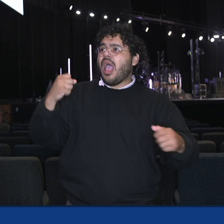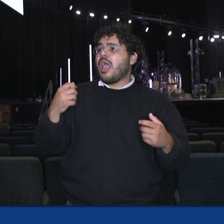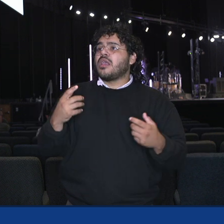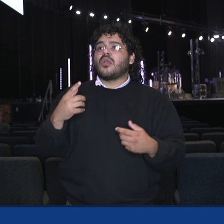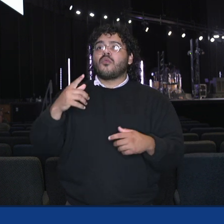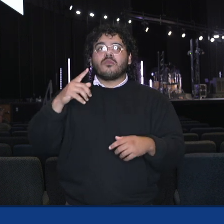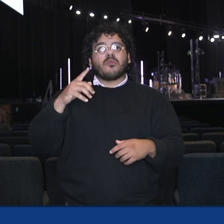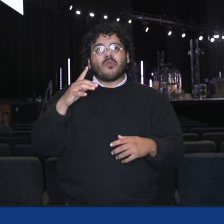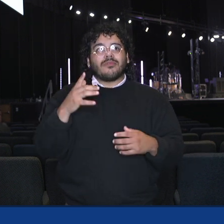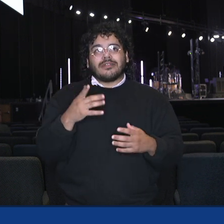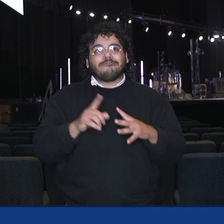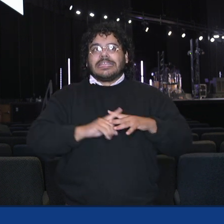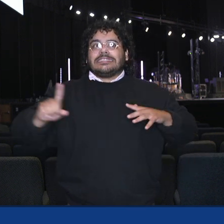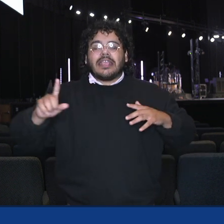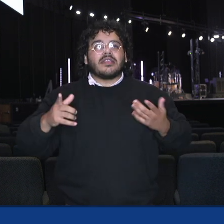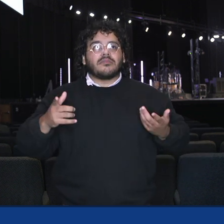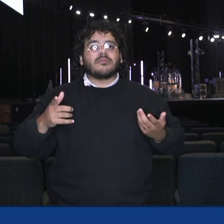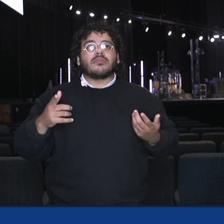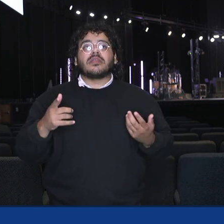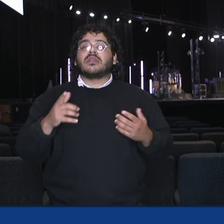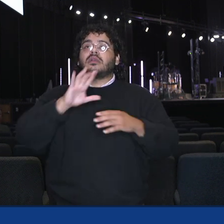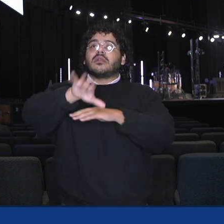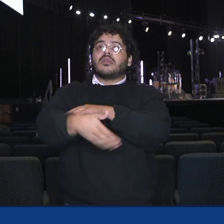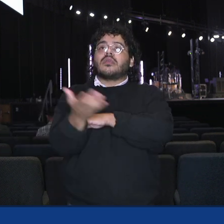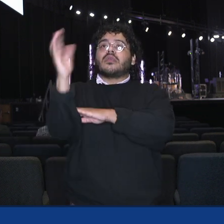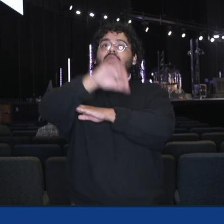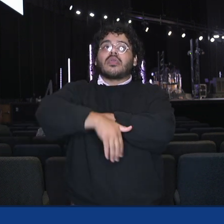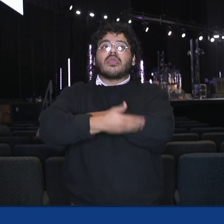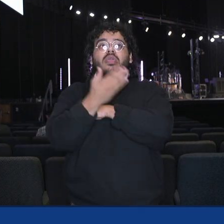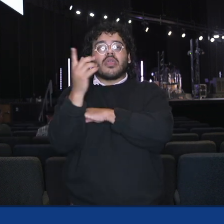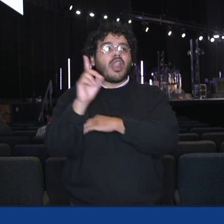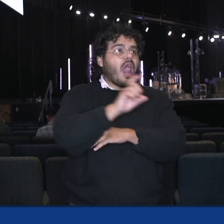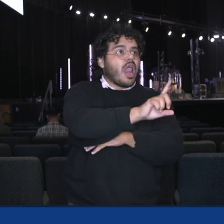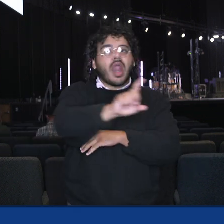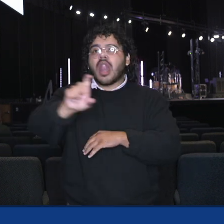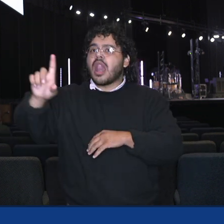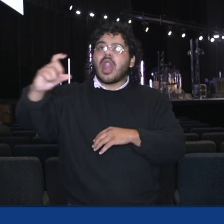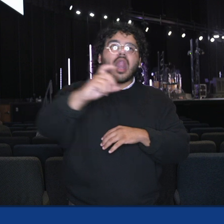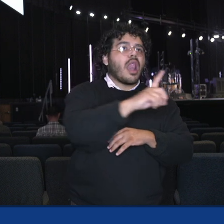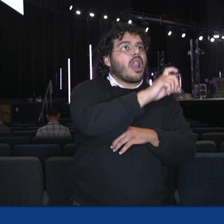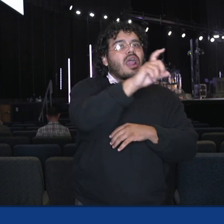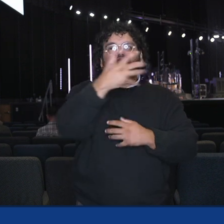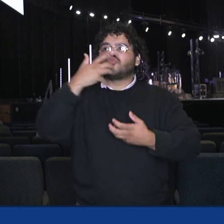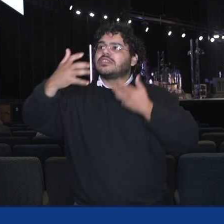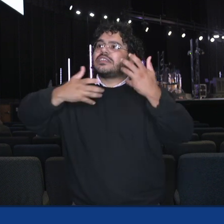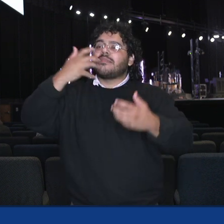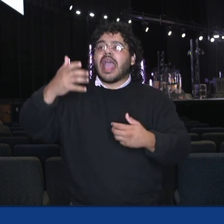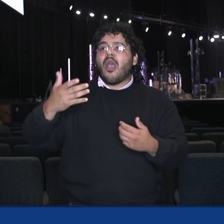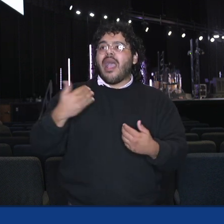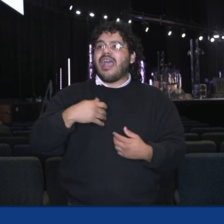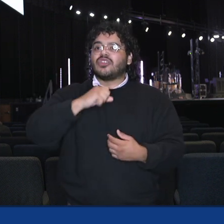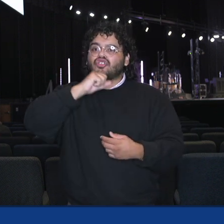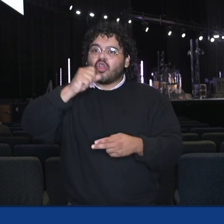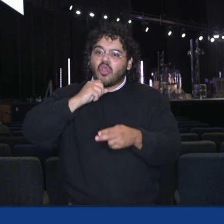Night and day, he roamed through the graves and the hills, screaming out and slashing himself with sharp